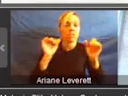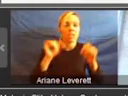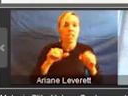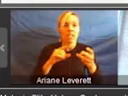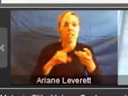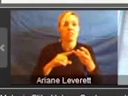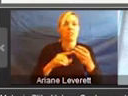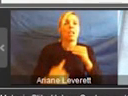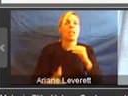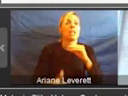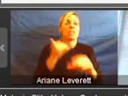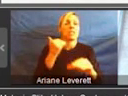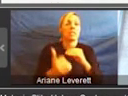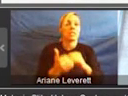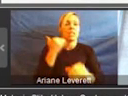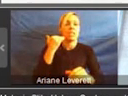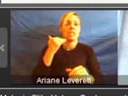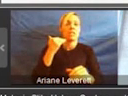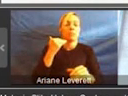to